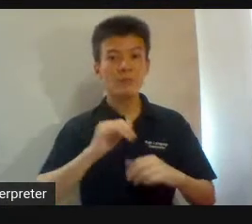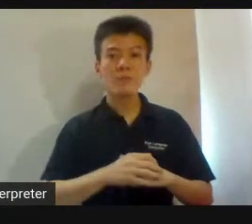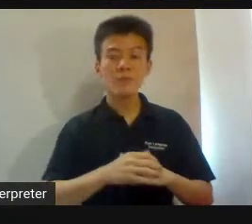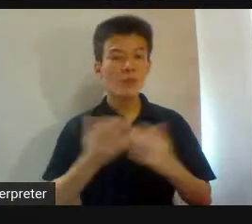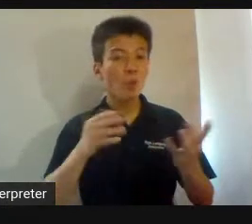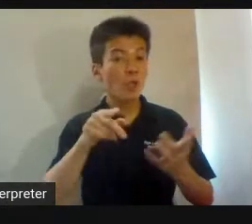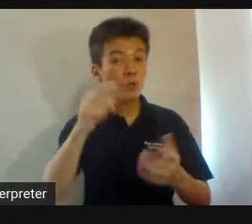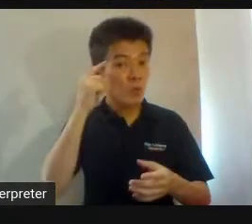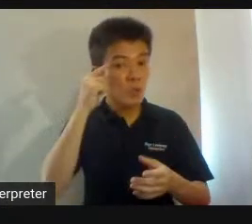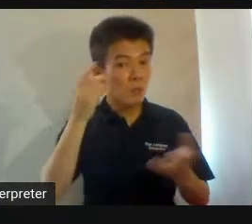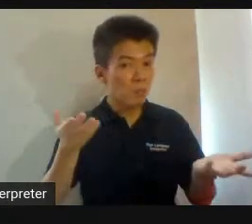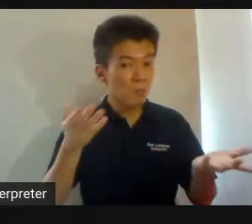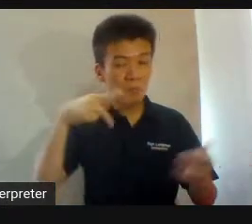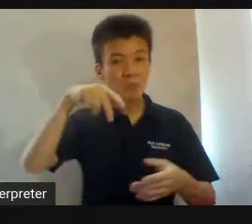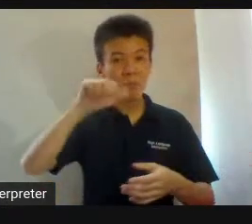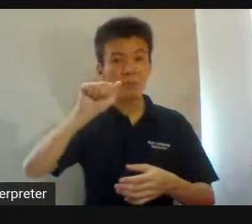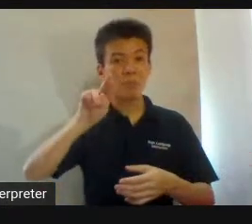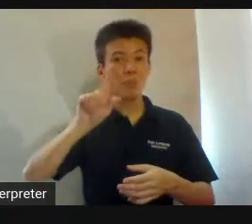What do you think, Paul?